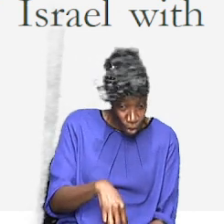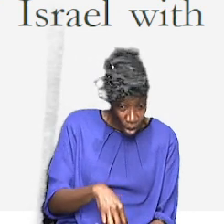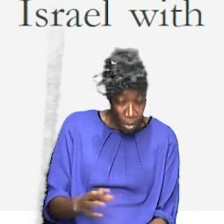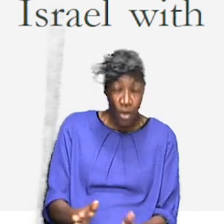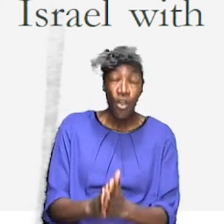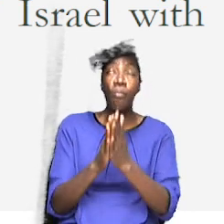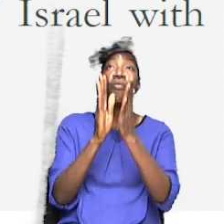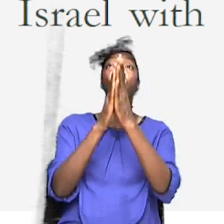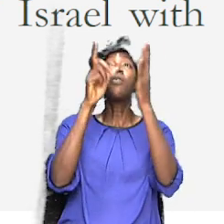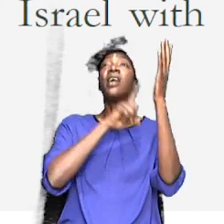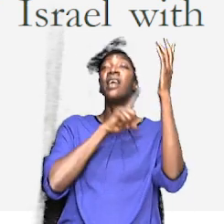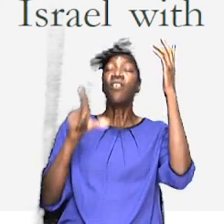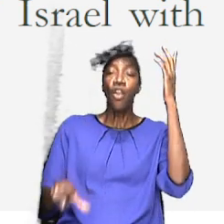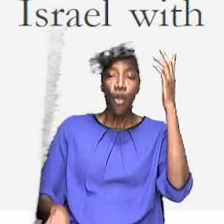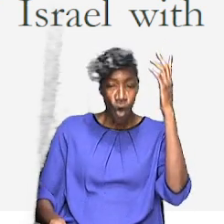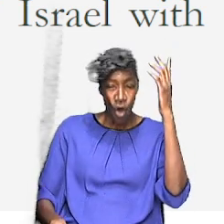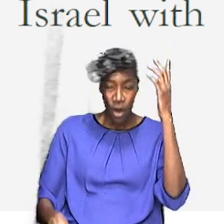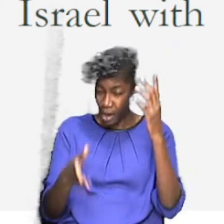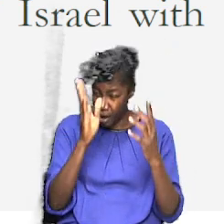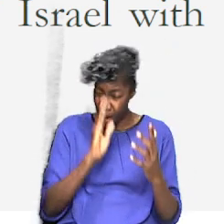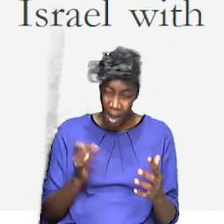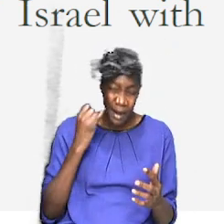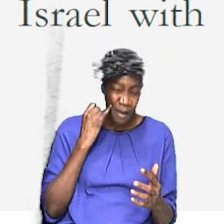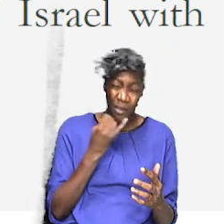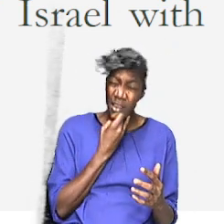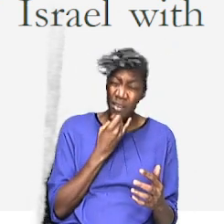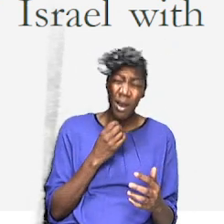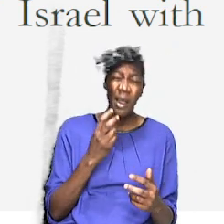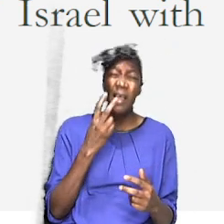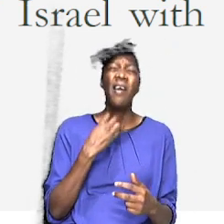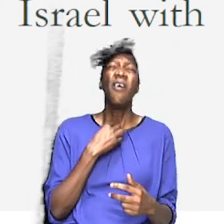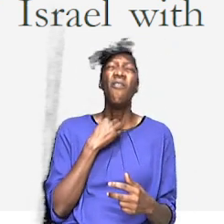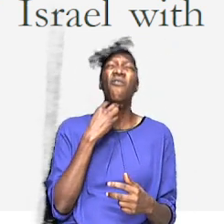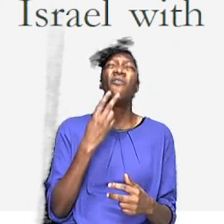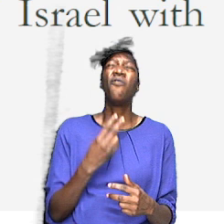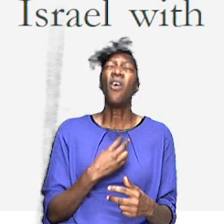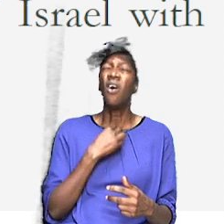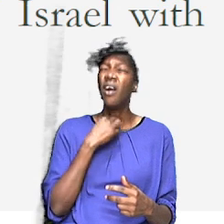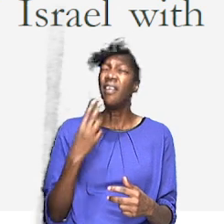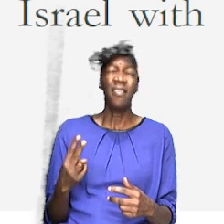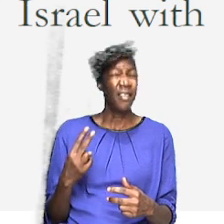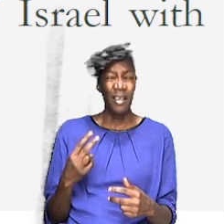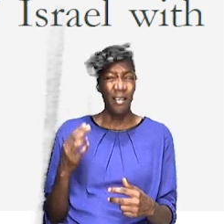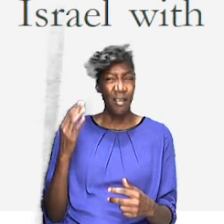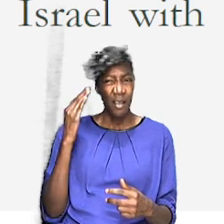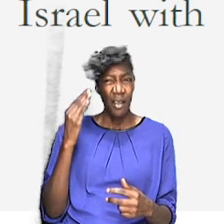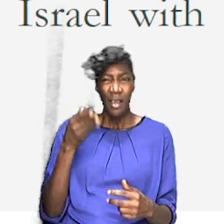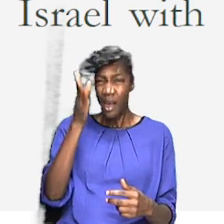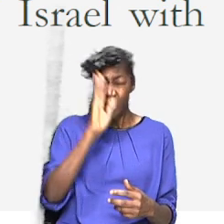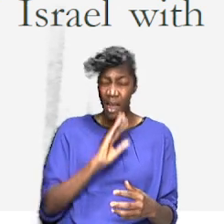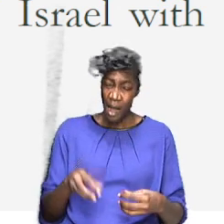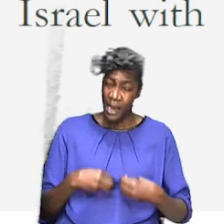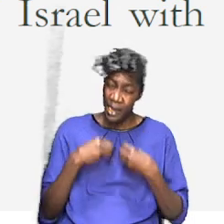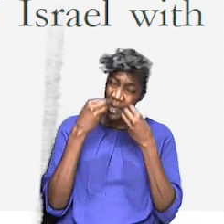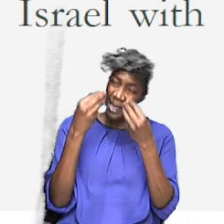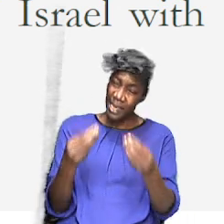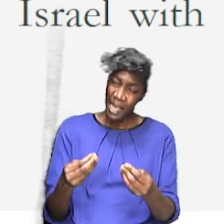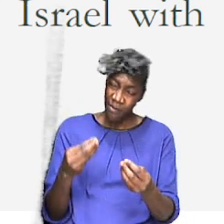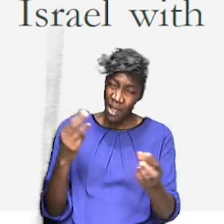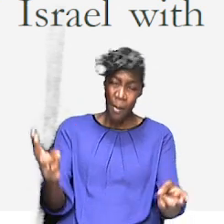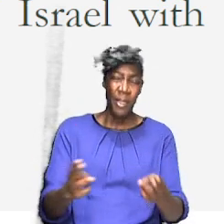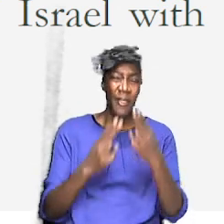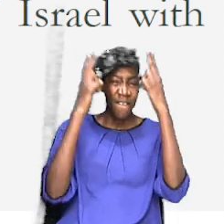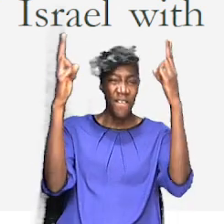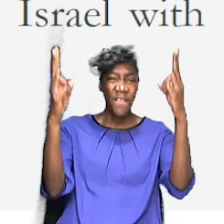praise the Lord, God of Israel, with voices, and we know what happened. God gave them the